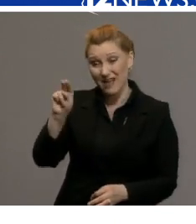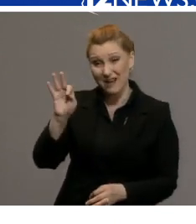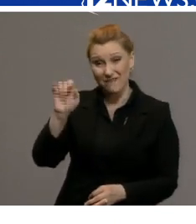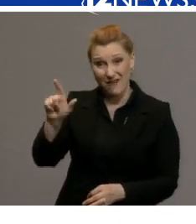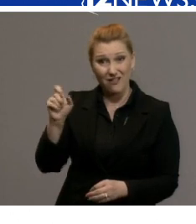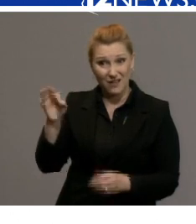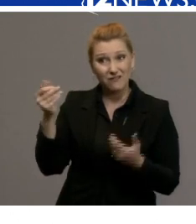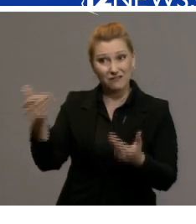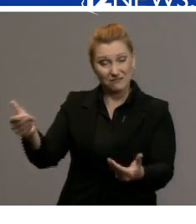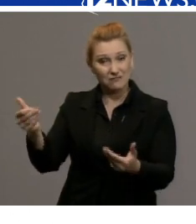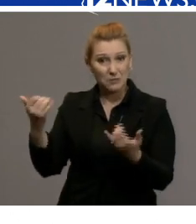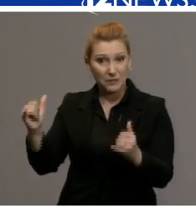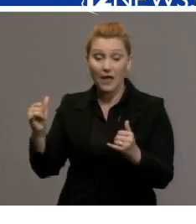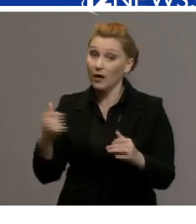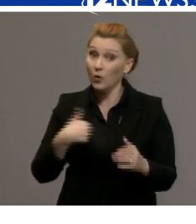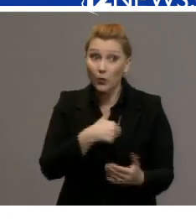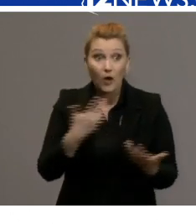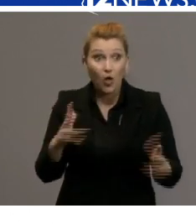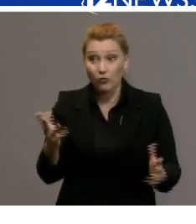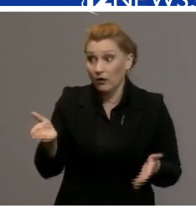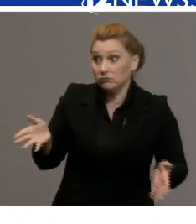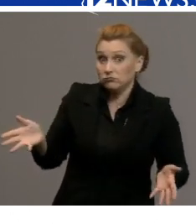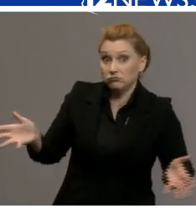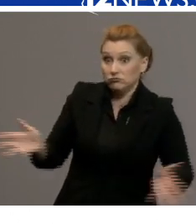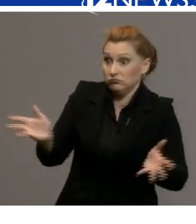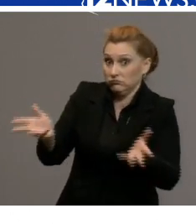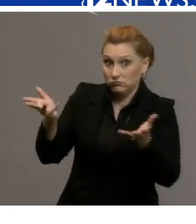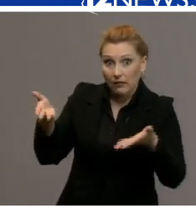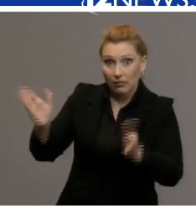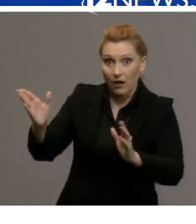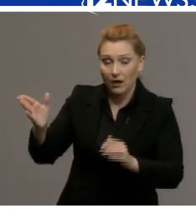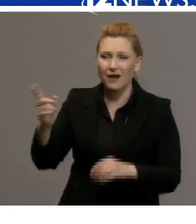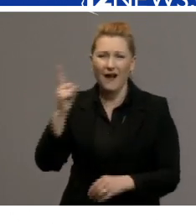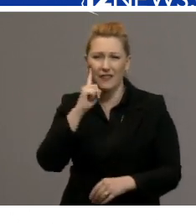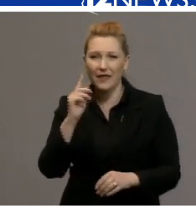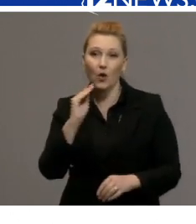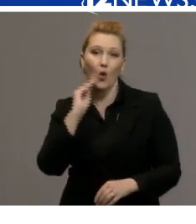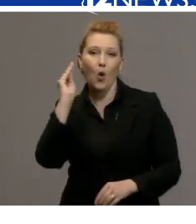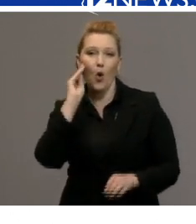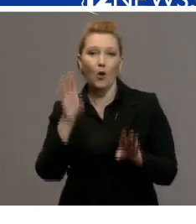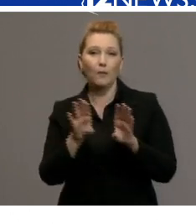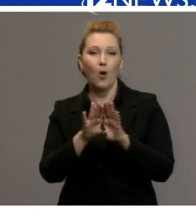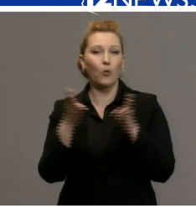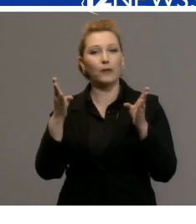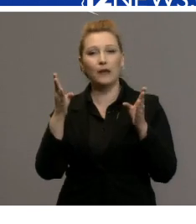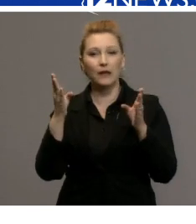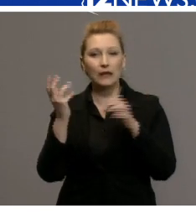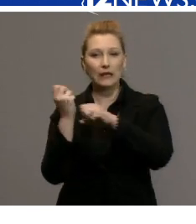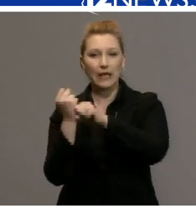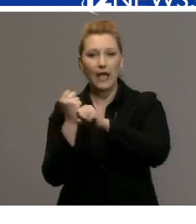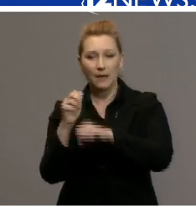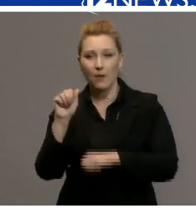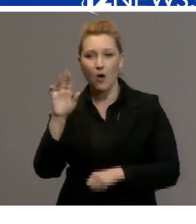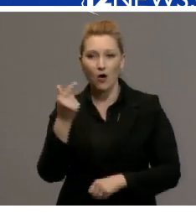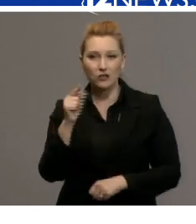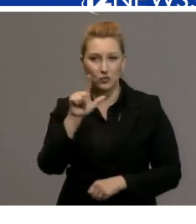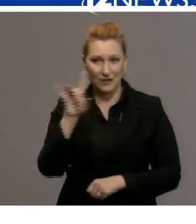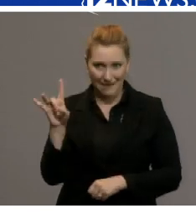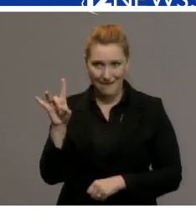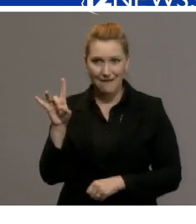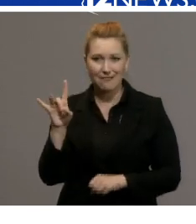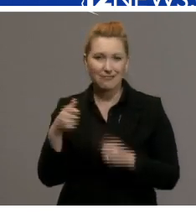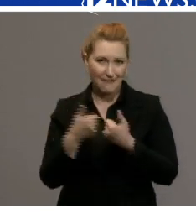determined that they can. I think the home opener is August 28th. Here in Arizona. I think there's a couple